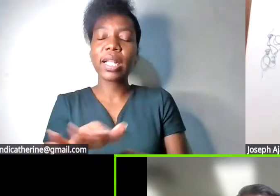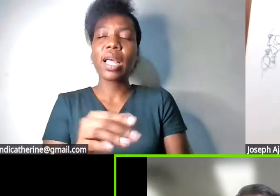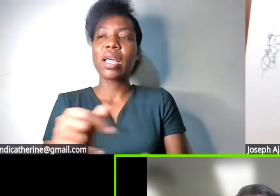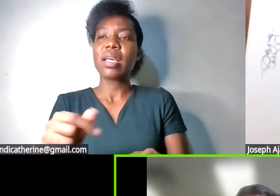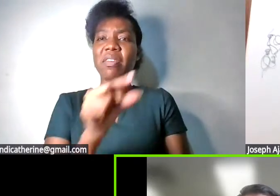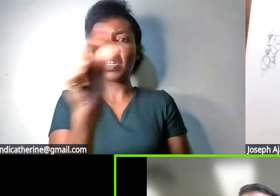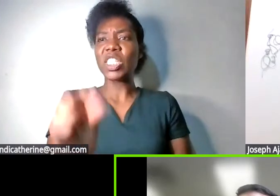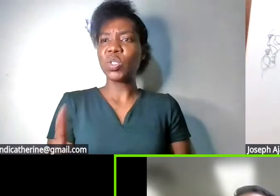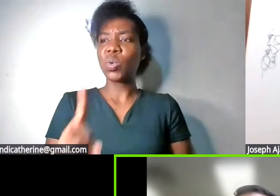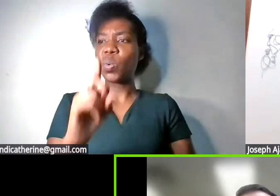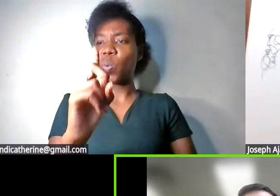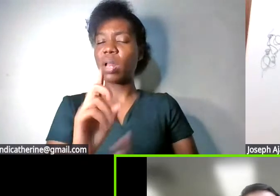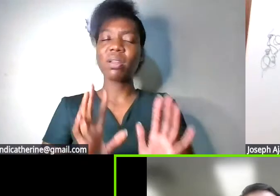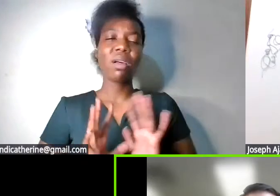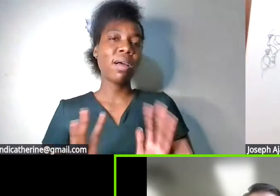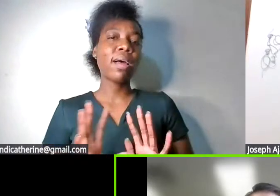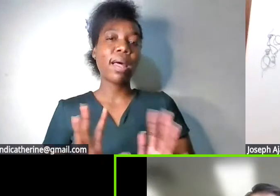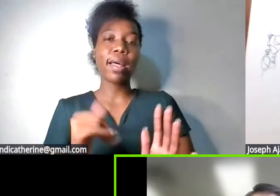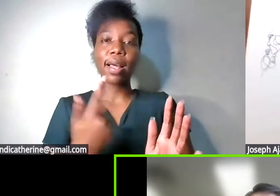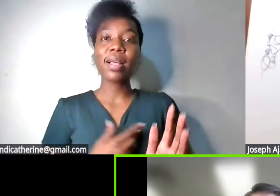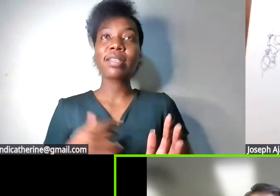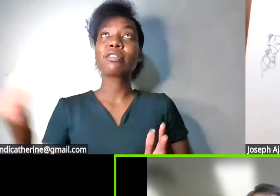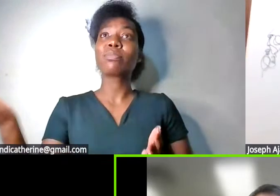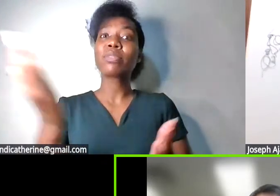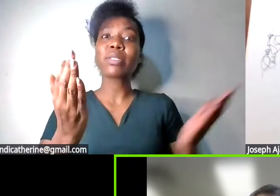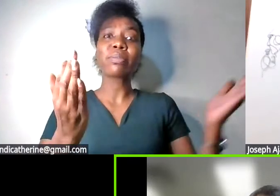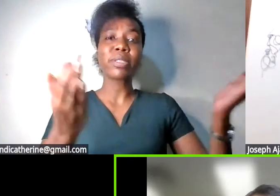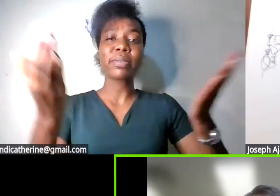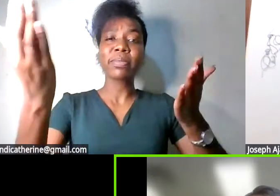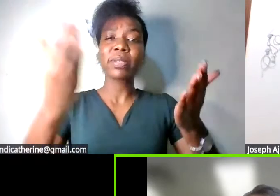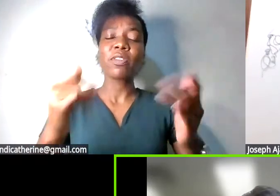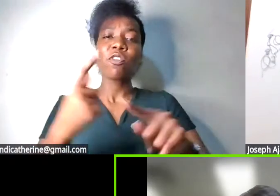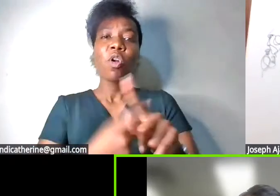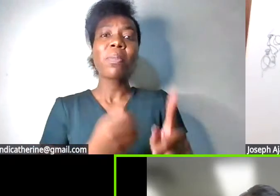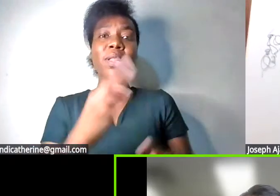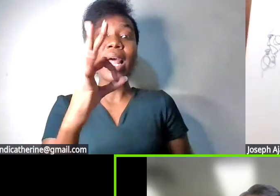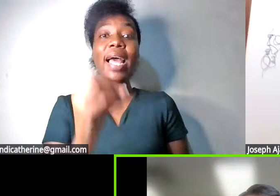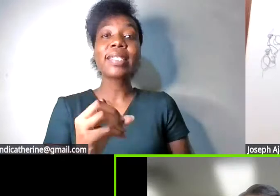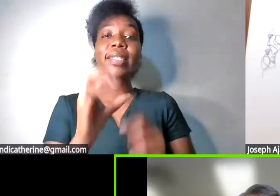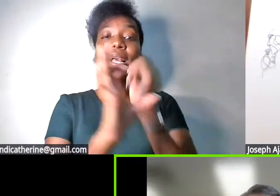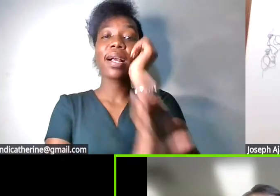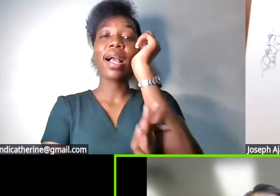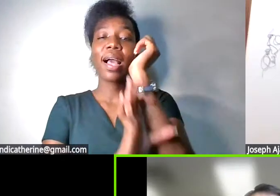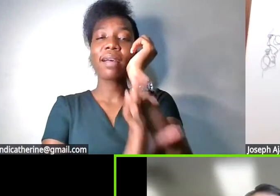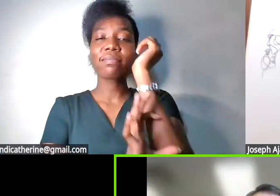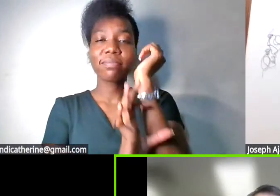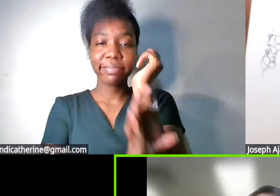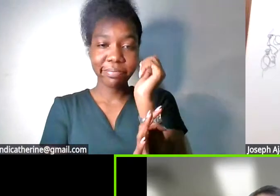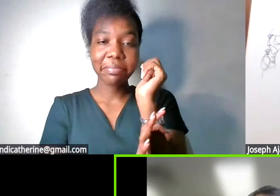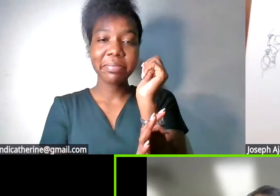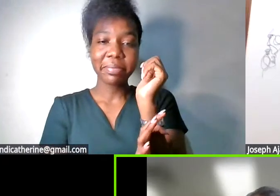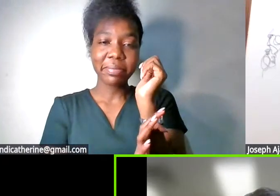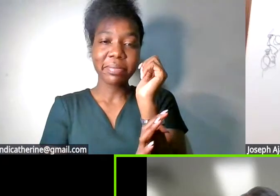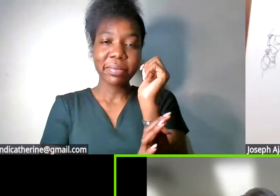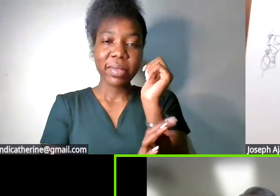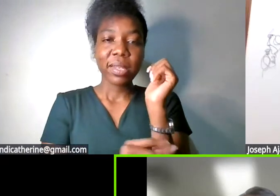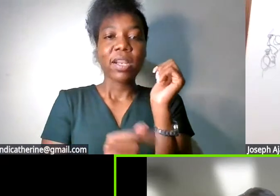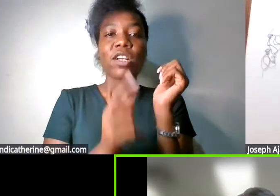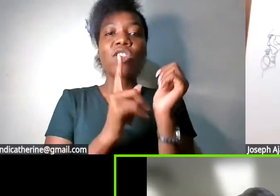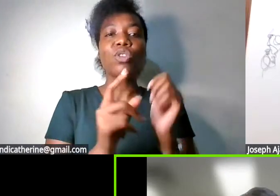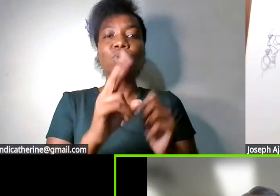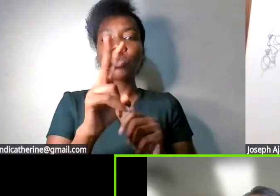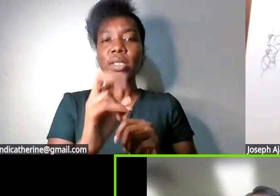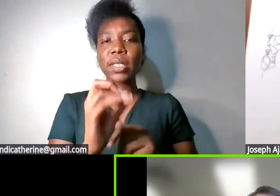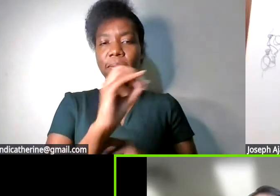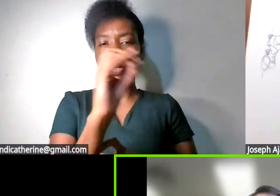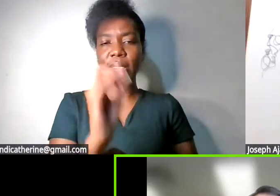from everywhere. In fact, we get our students from 30 different countries across the world currently, right? 20% of our student